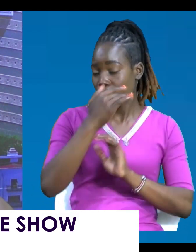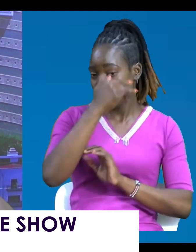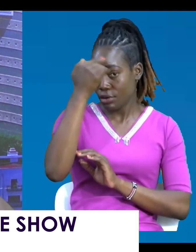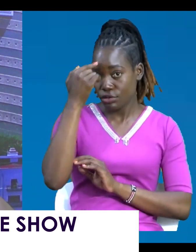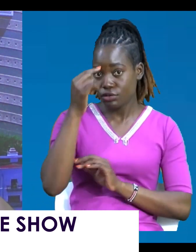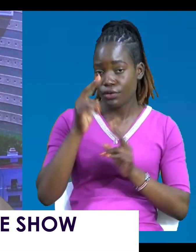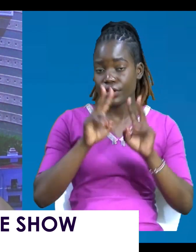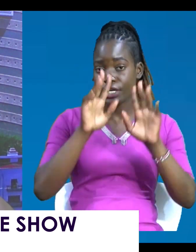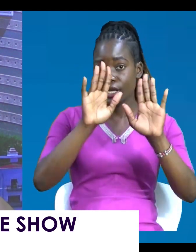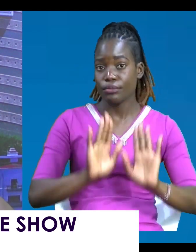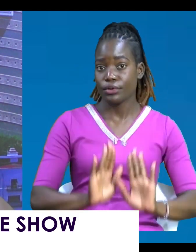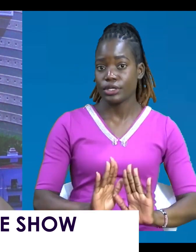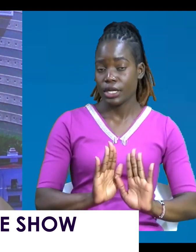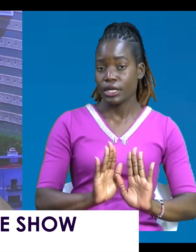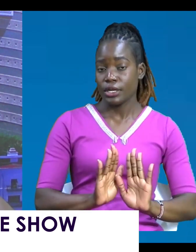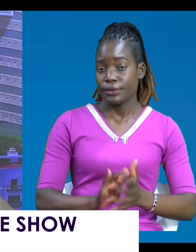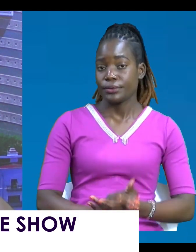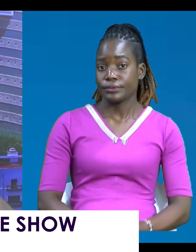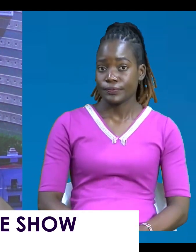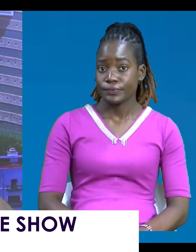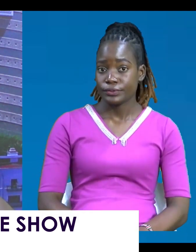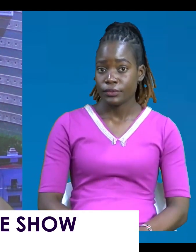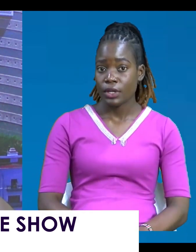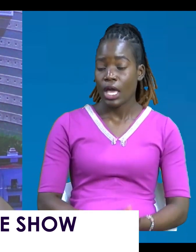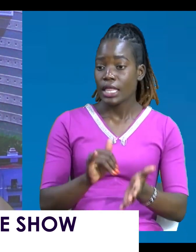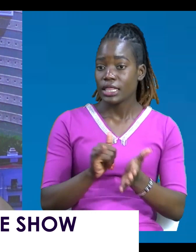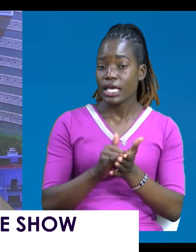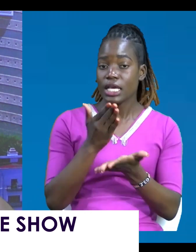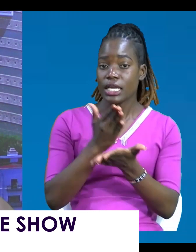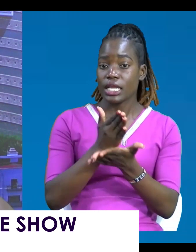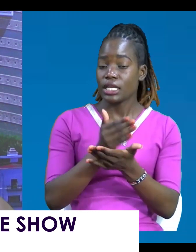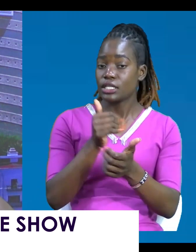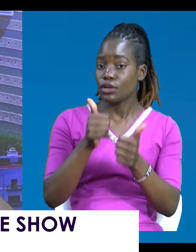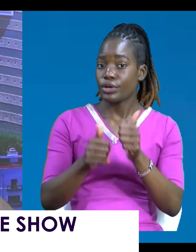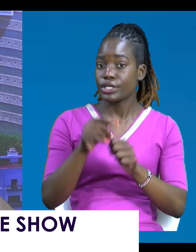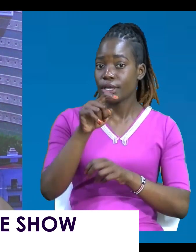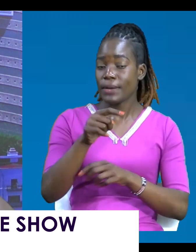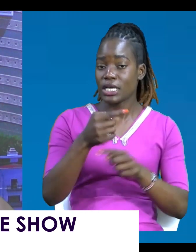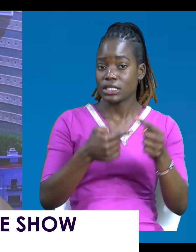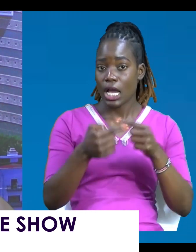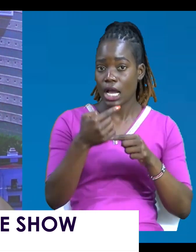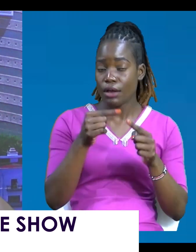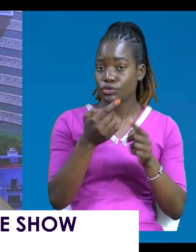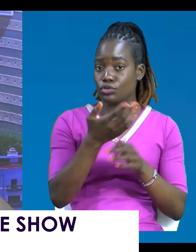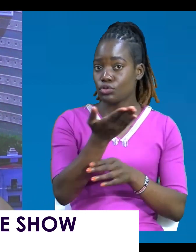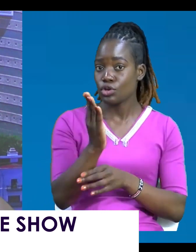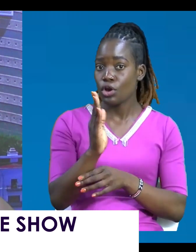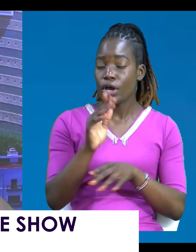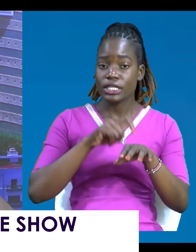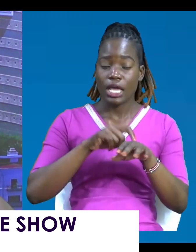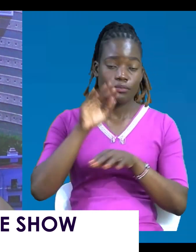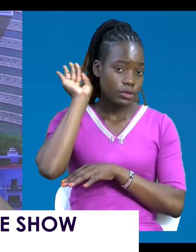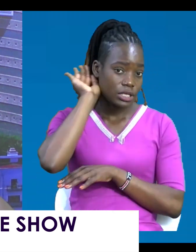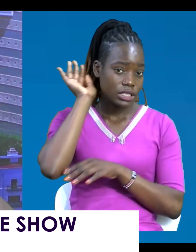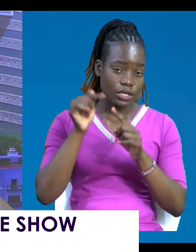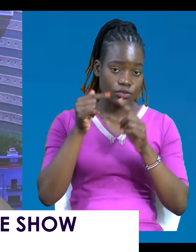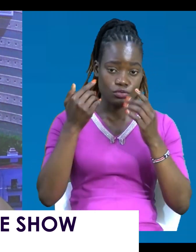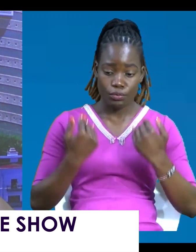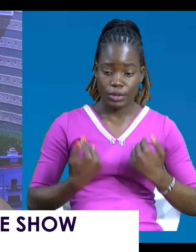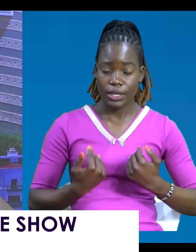relevant. Trust you me. That is a reality that should come to you as you listen to me.